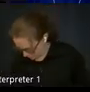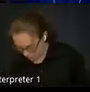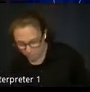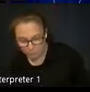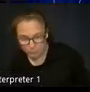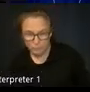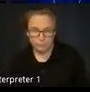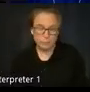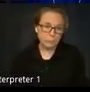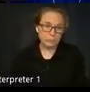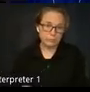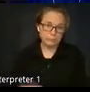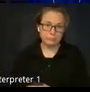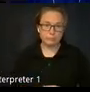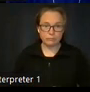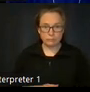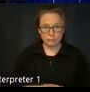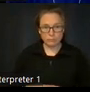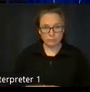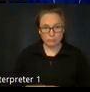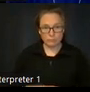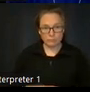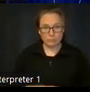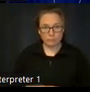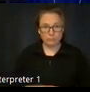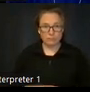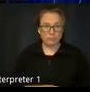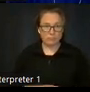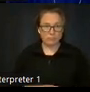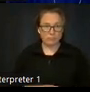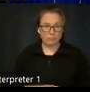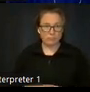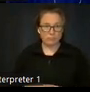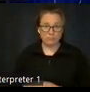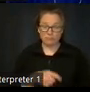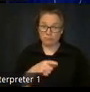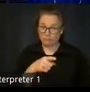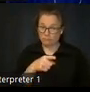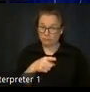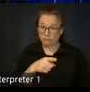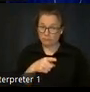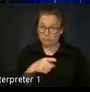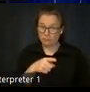Could you add with the emphasis or highlighting in particular